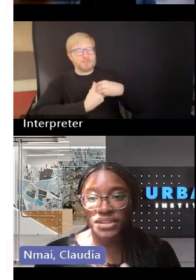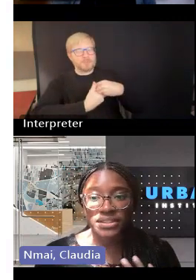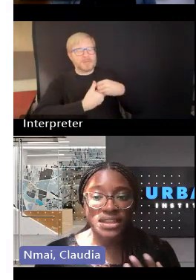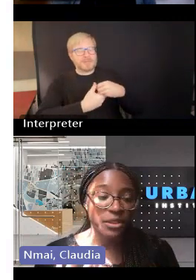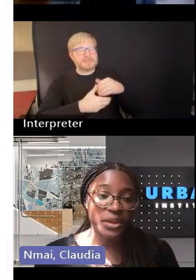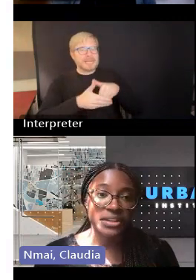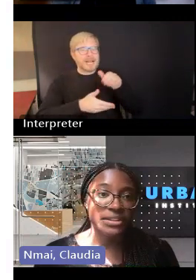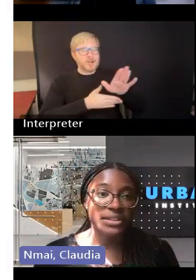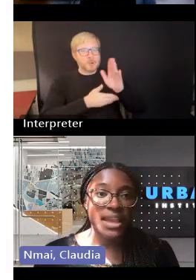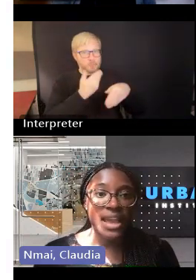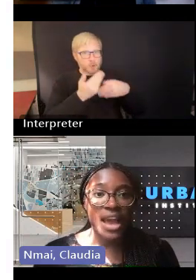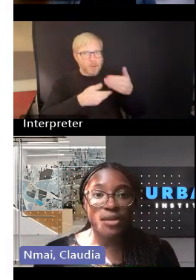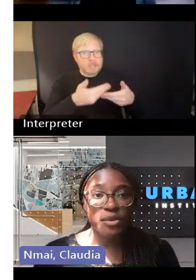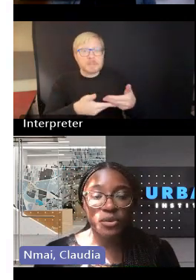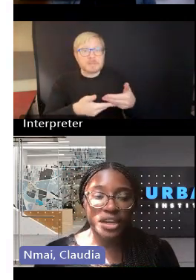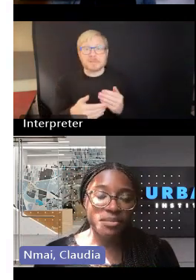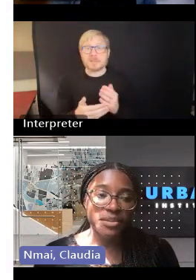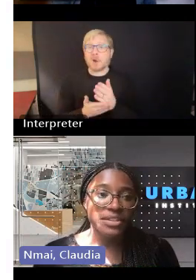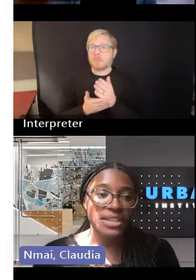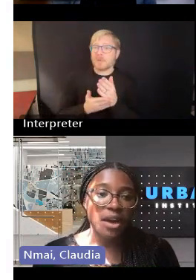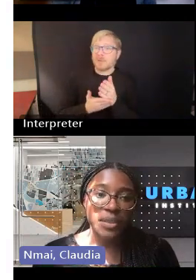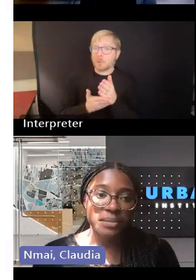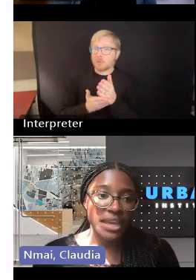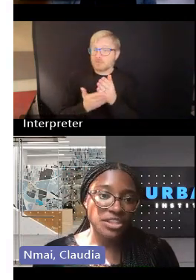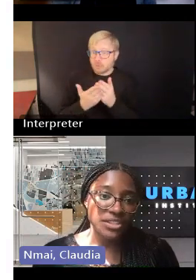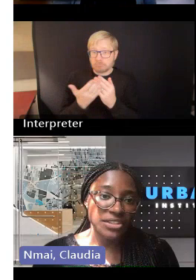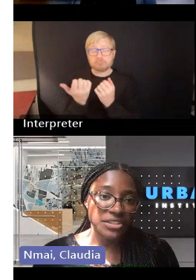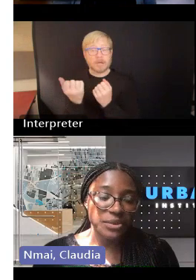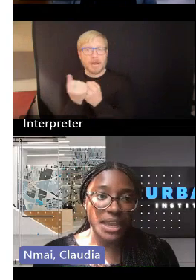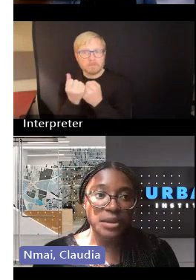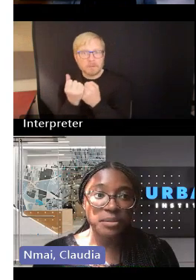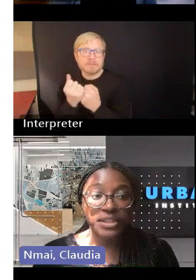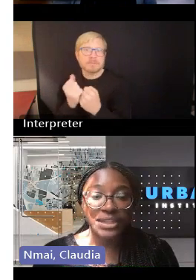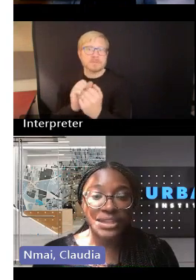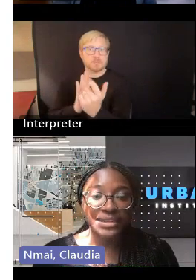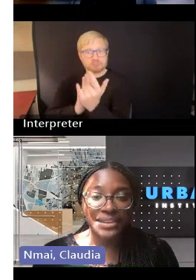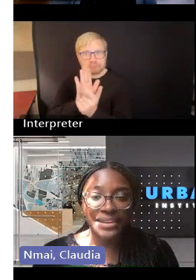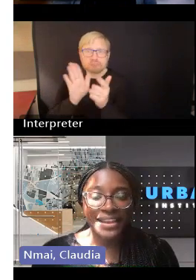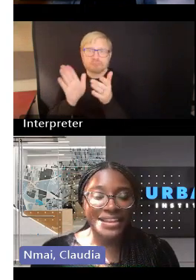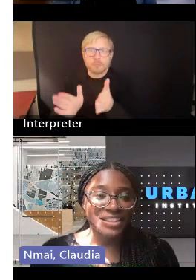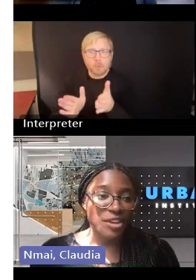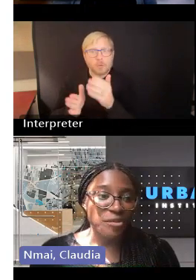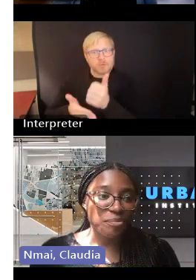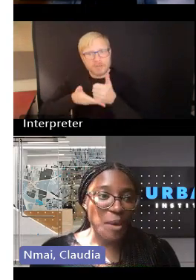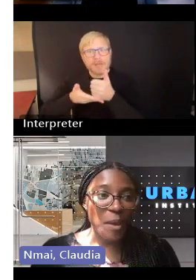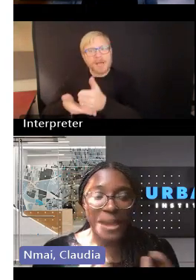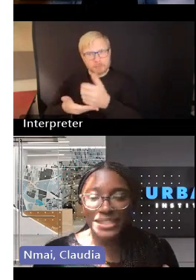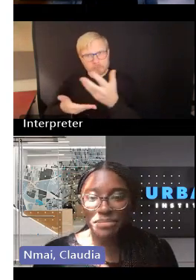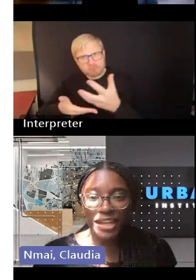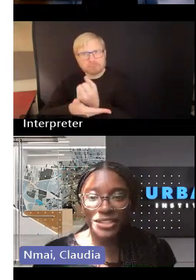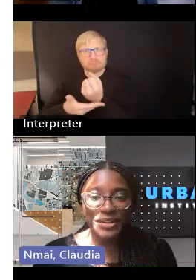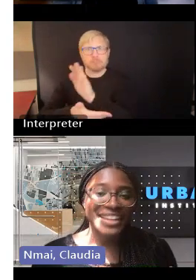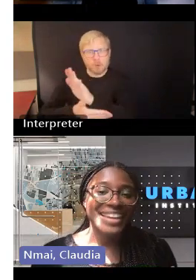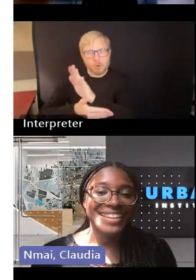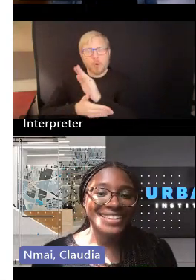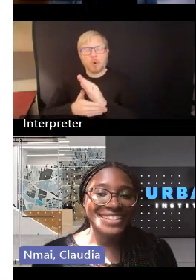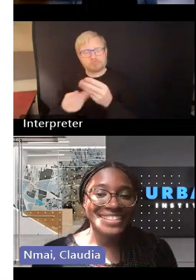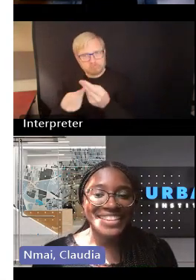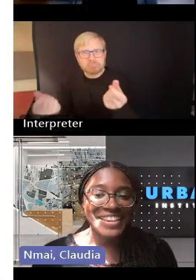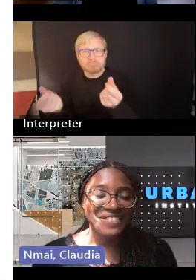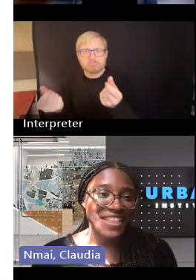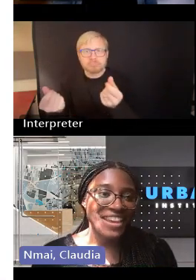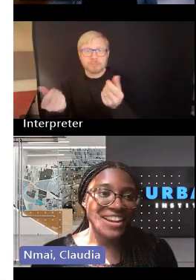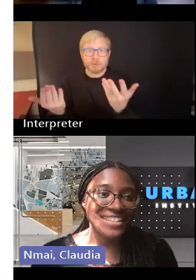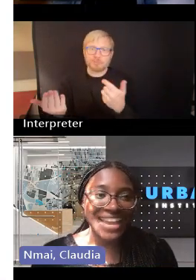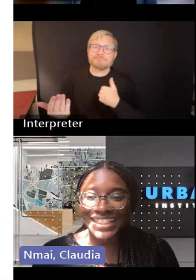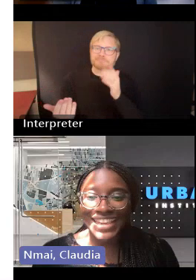advocates, therapists, and lawyers who were able to help them get justice or accountability. And so I'll pass it back to Orchid